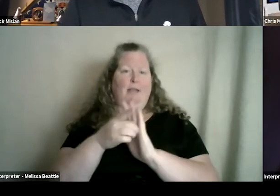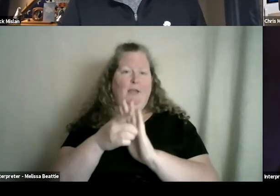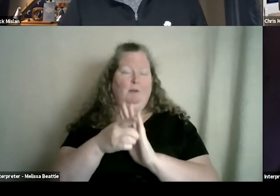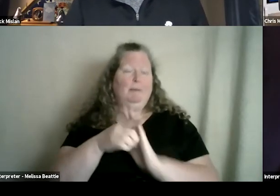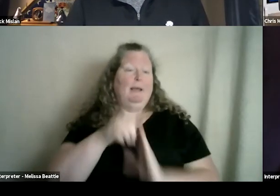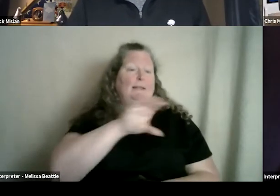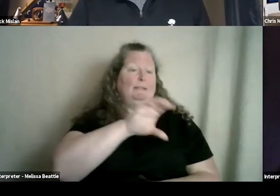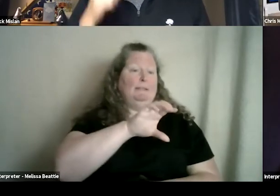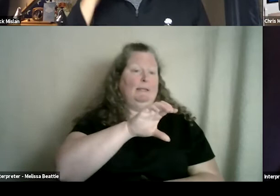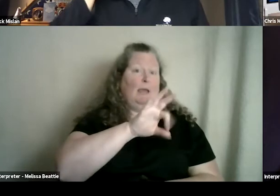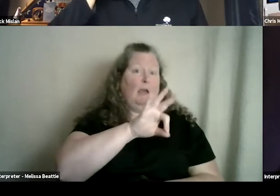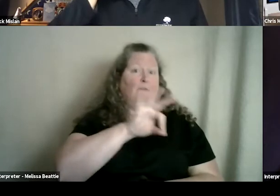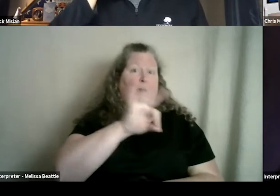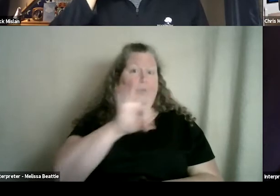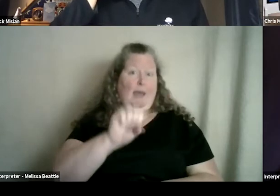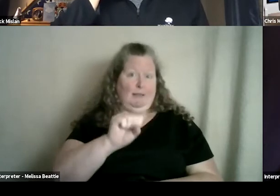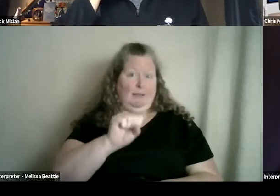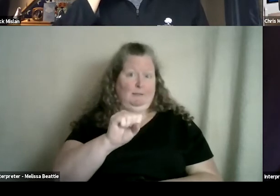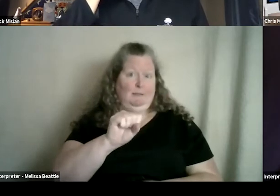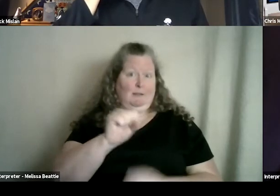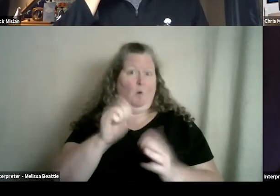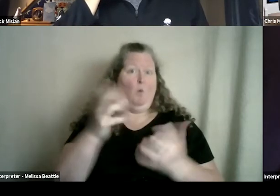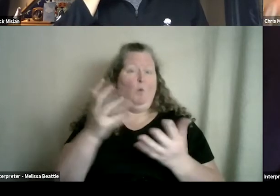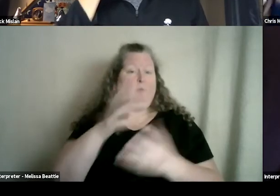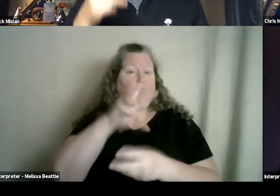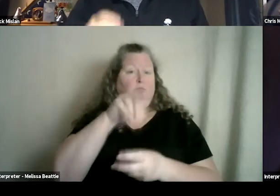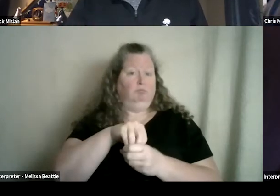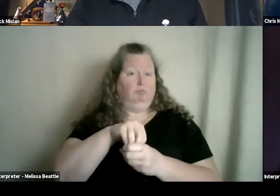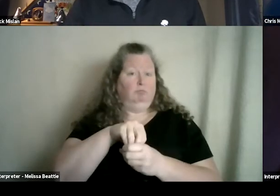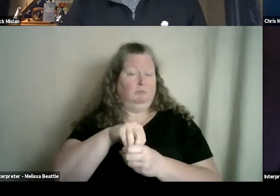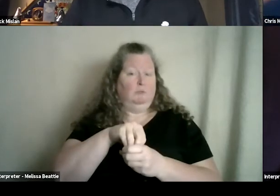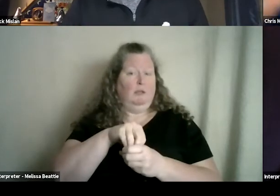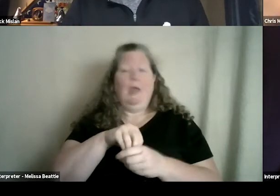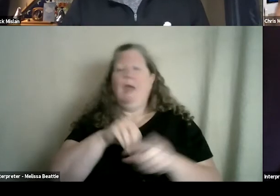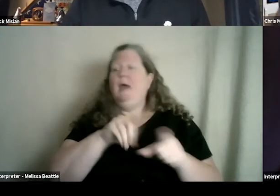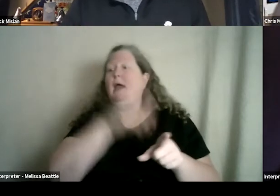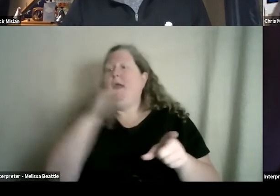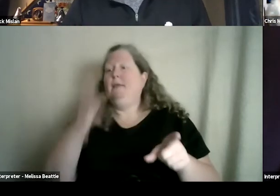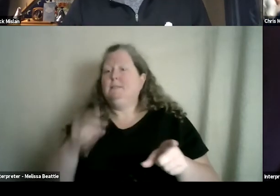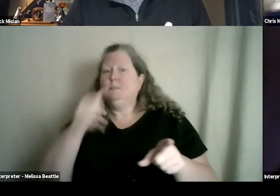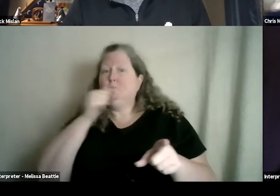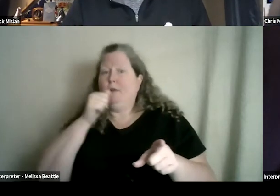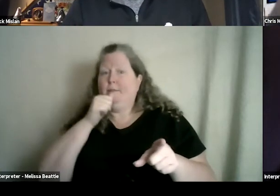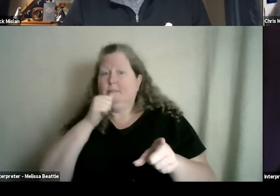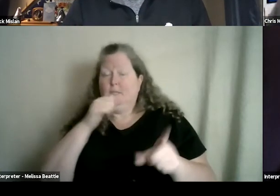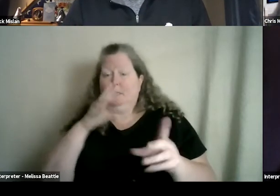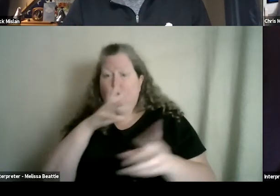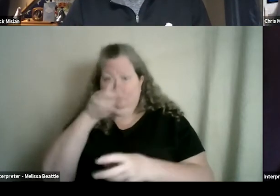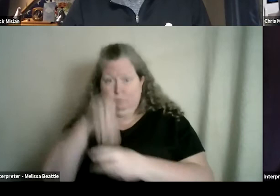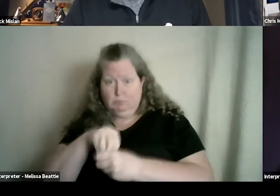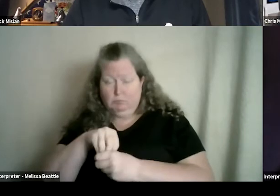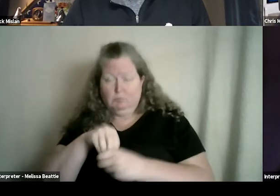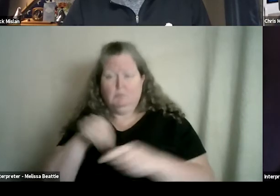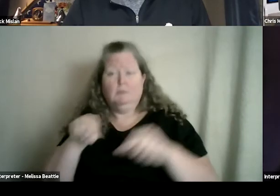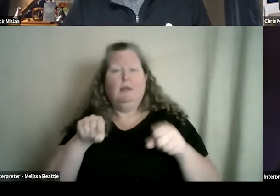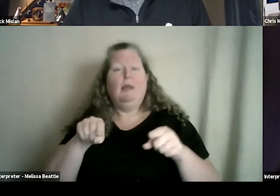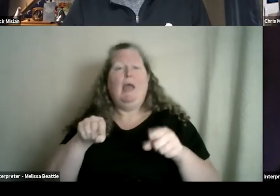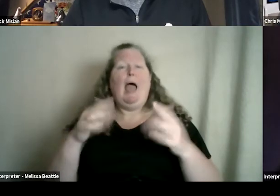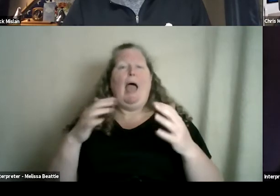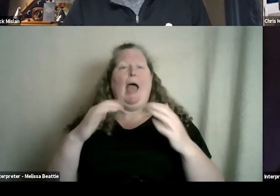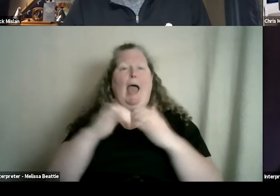blah, blah, blah, blah, blah, blah, the 5 items, and this is what privacy covers. Those 2 things intersect, and they